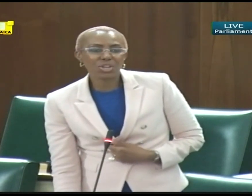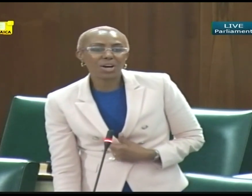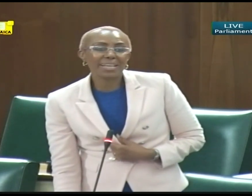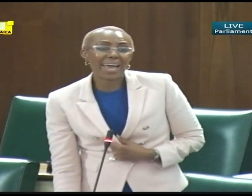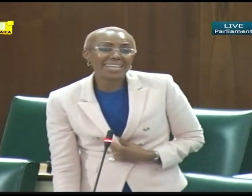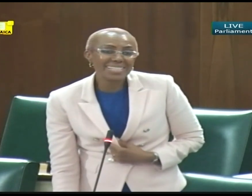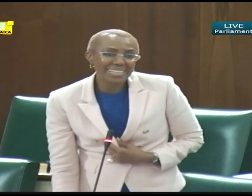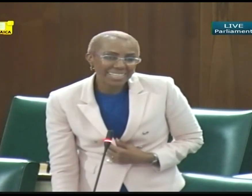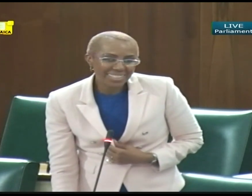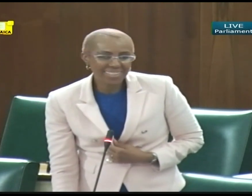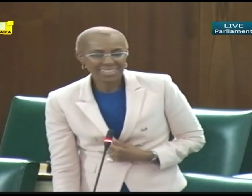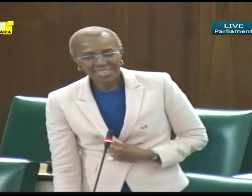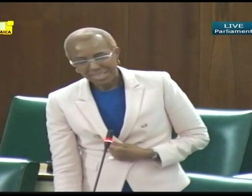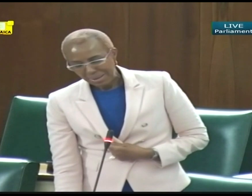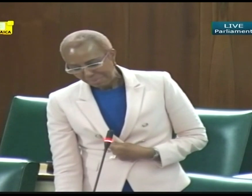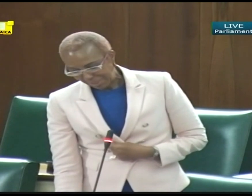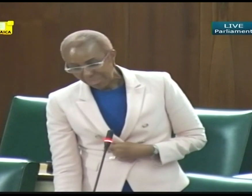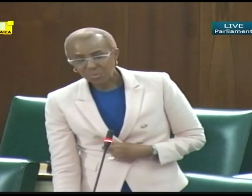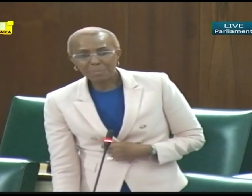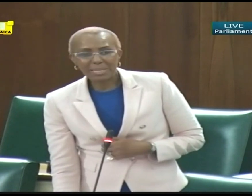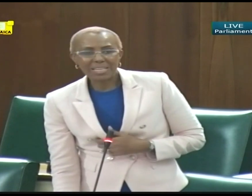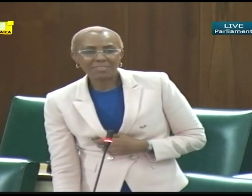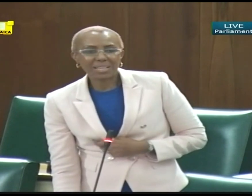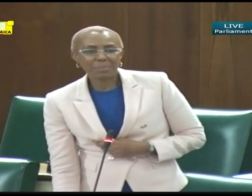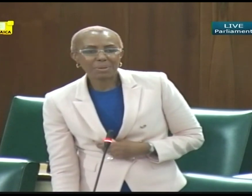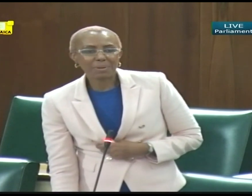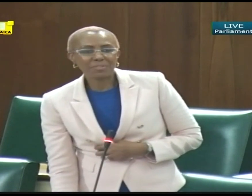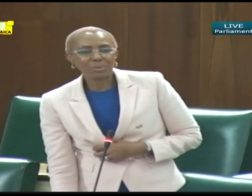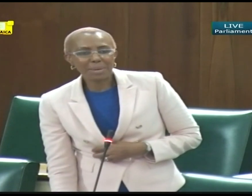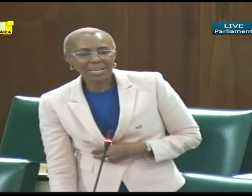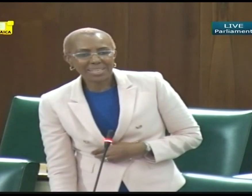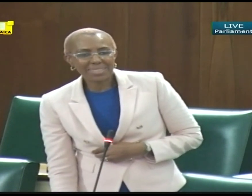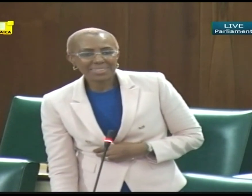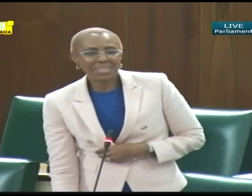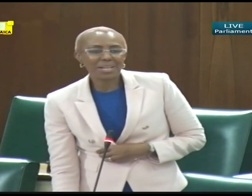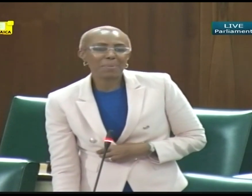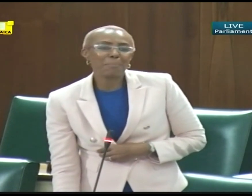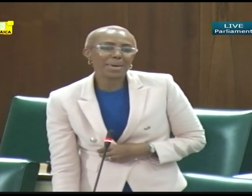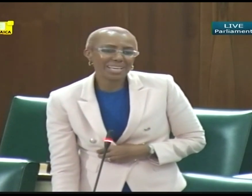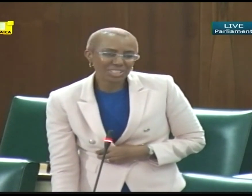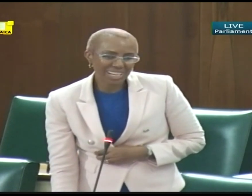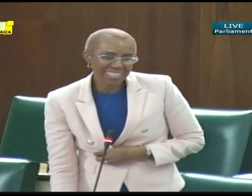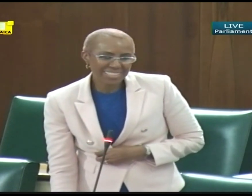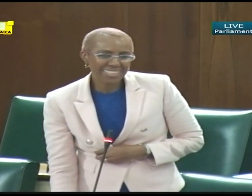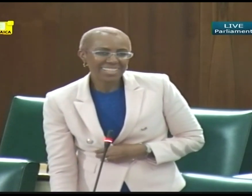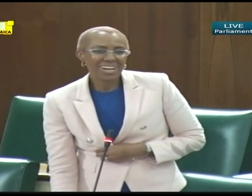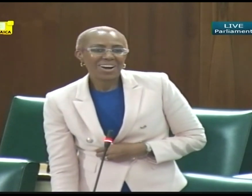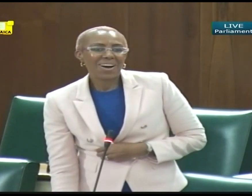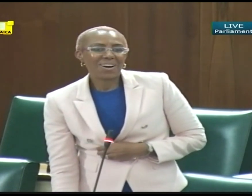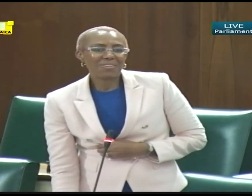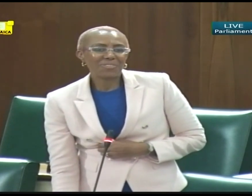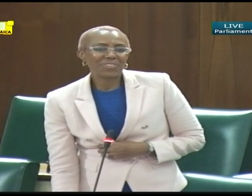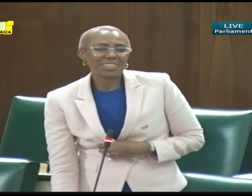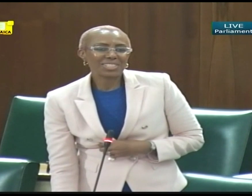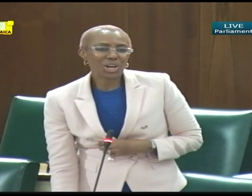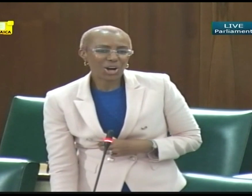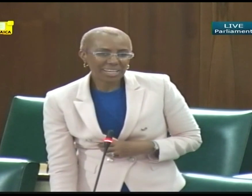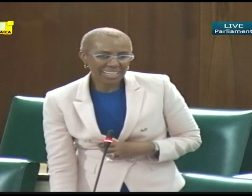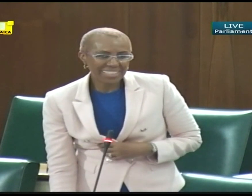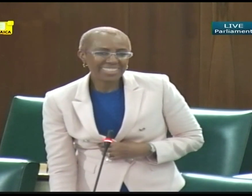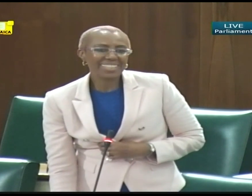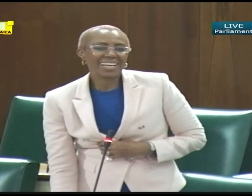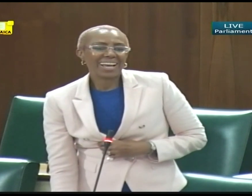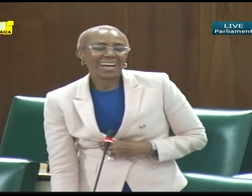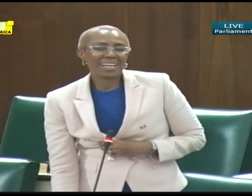as unending, because we believe that the people of Jamaica are impatient of